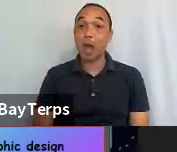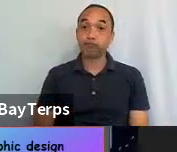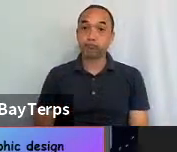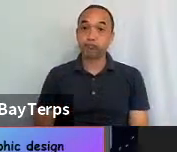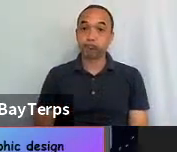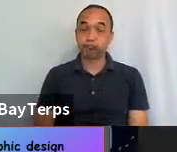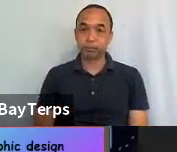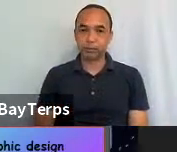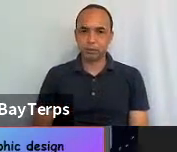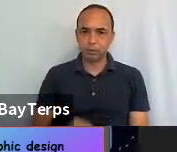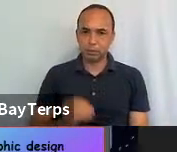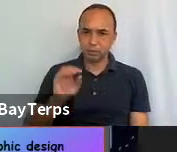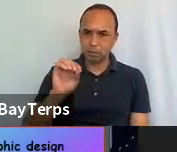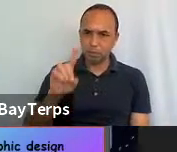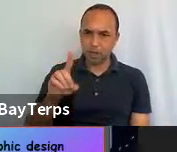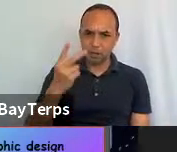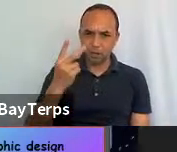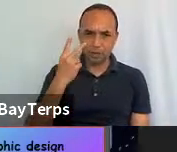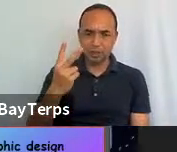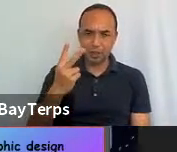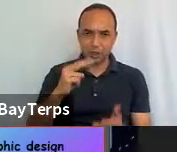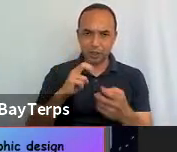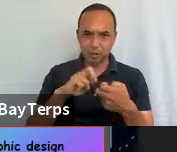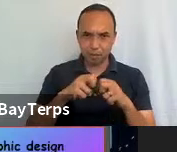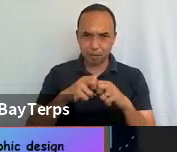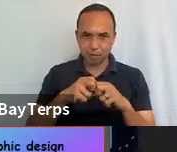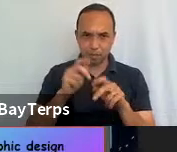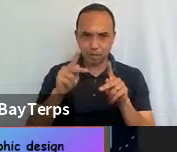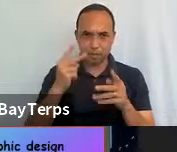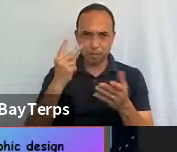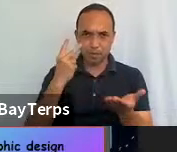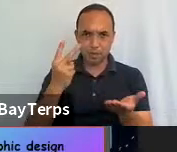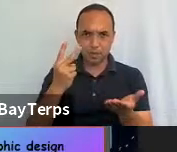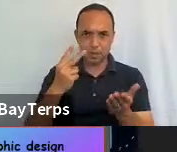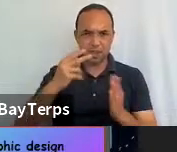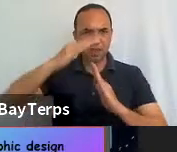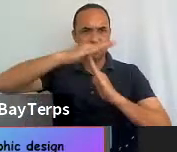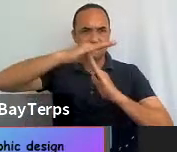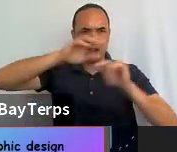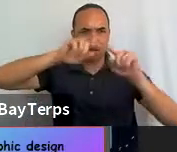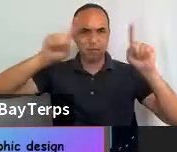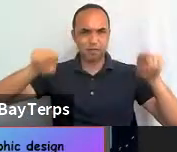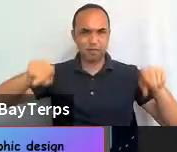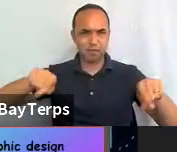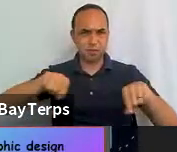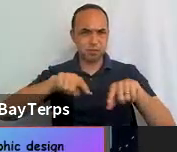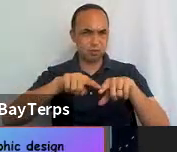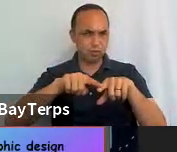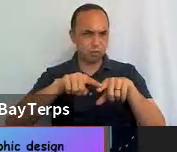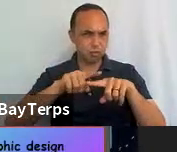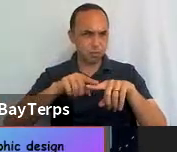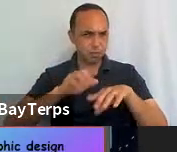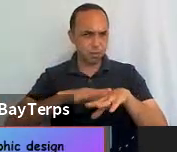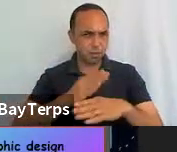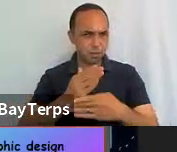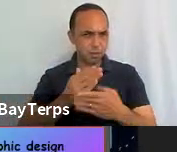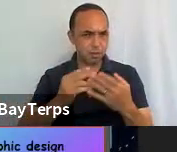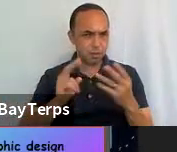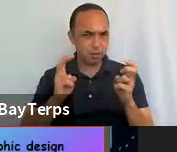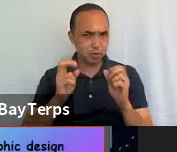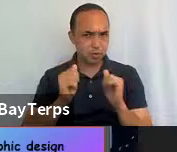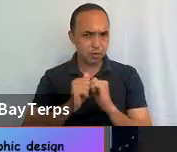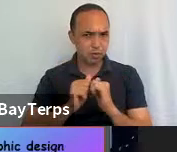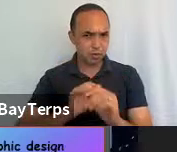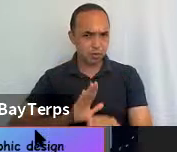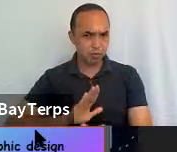Hey, Maud, we're seeing some issues with people seeing the top of the screen based on some issues with raise